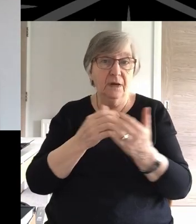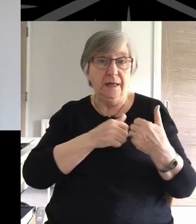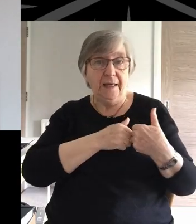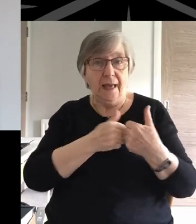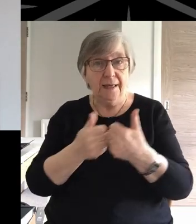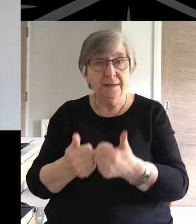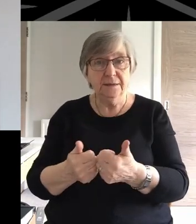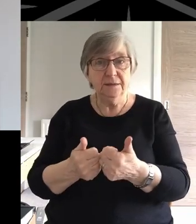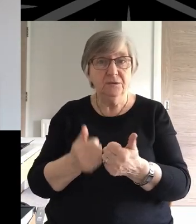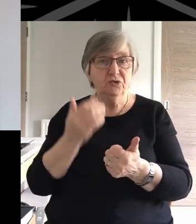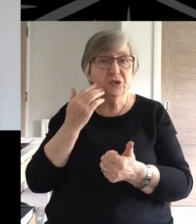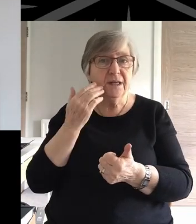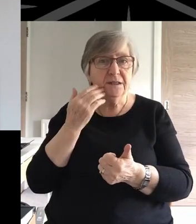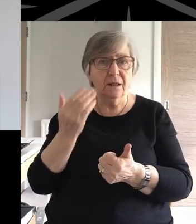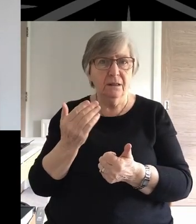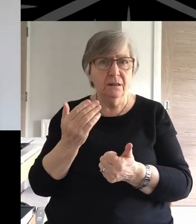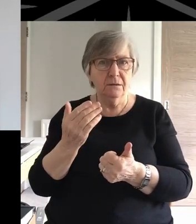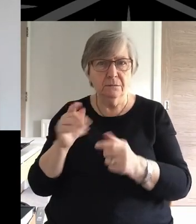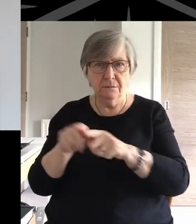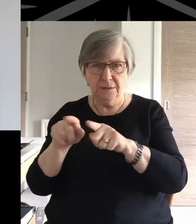kind, gentle?